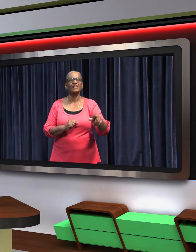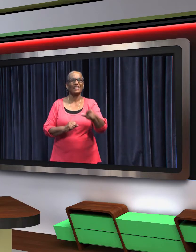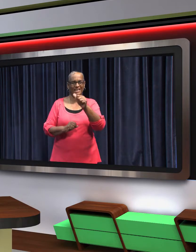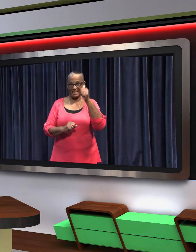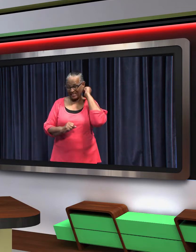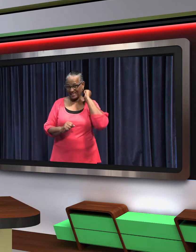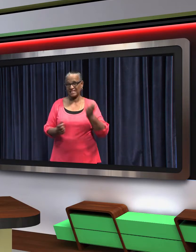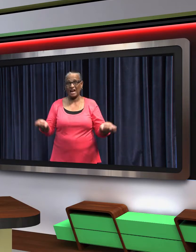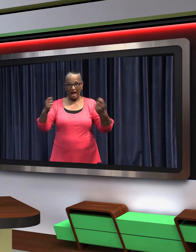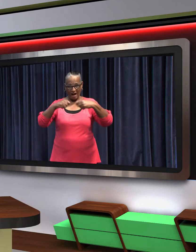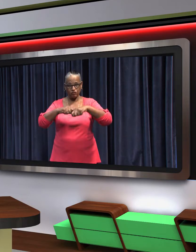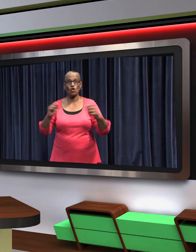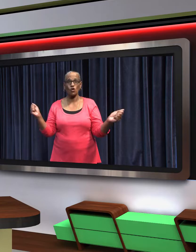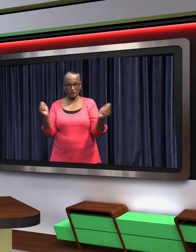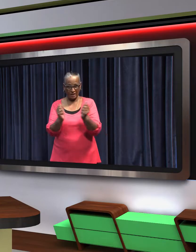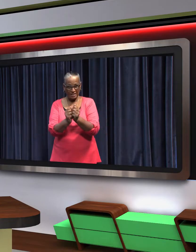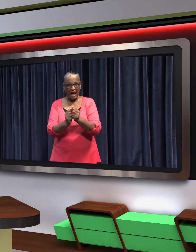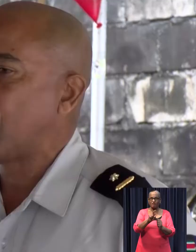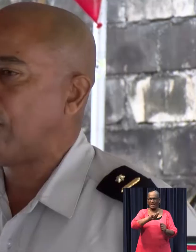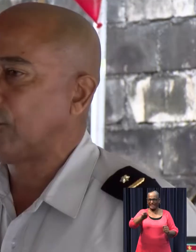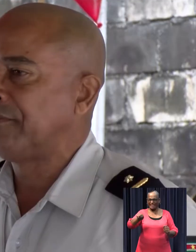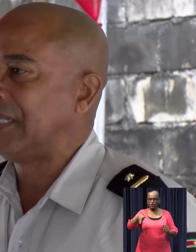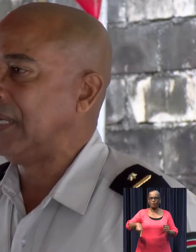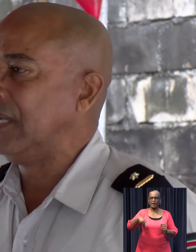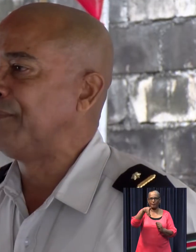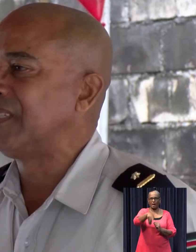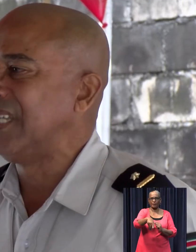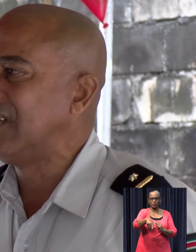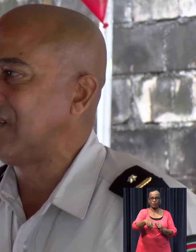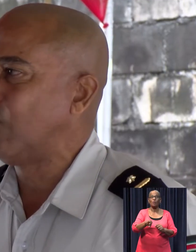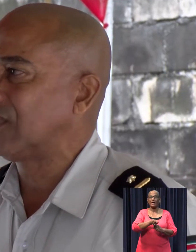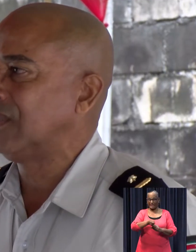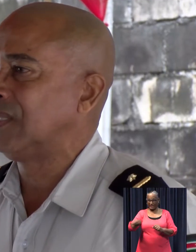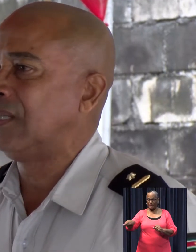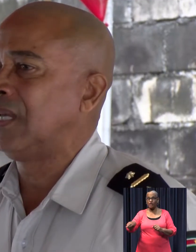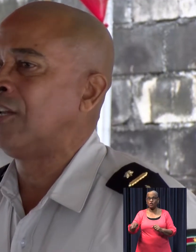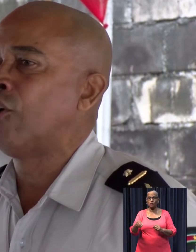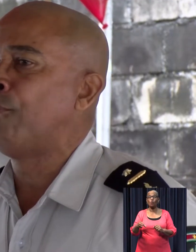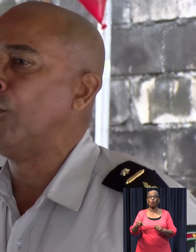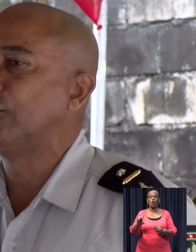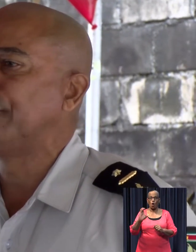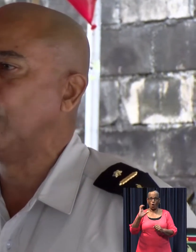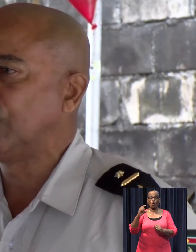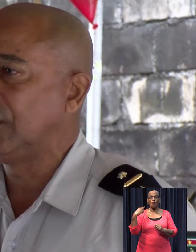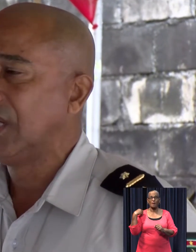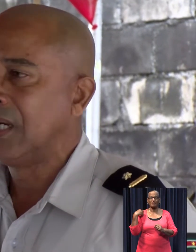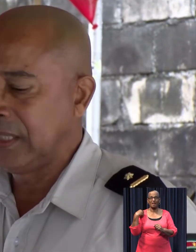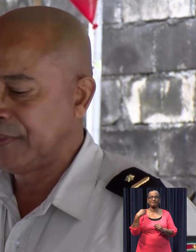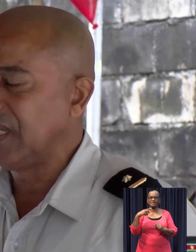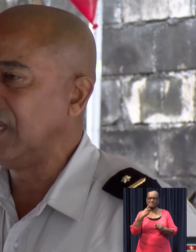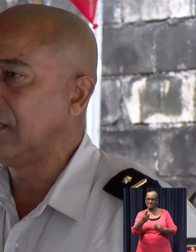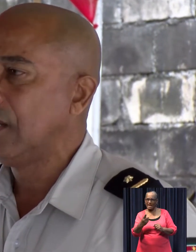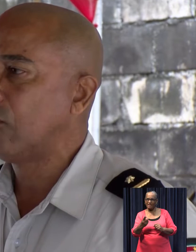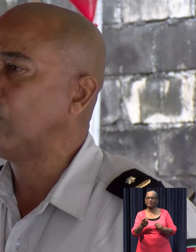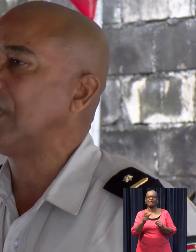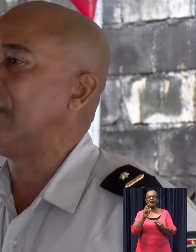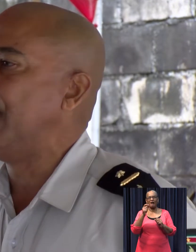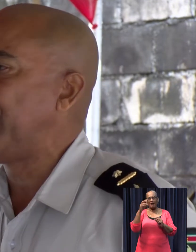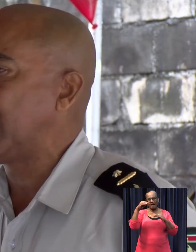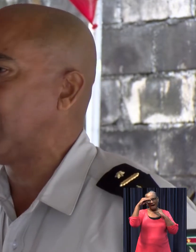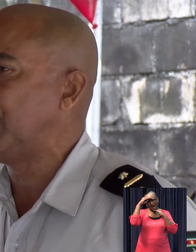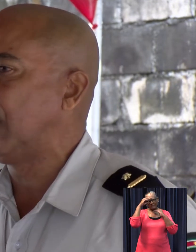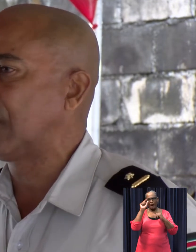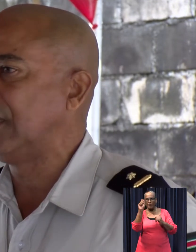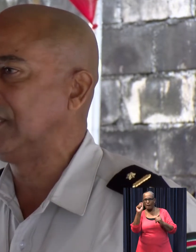closing activities of the Region Paramaribo. The Deputy Region Commander stood still at some important points